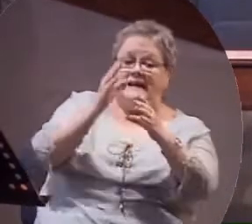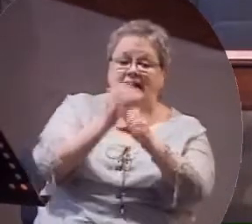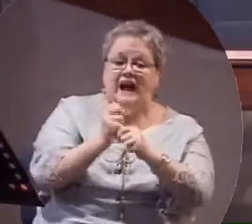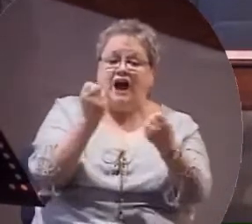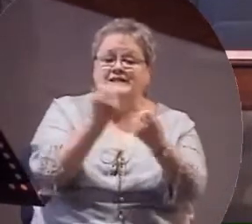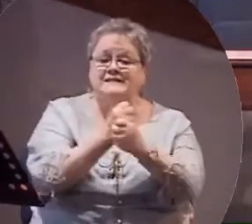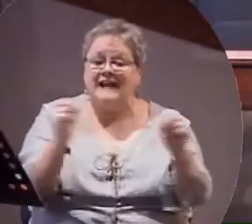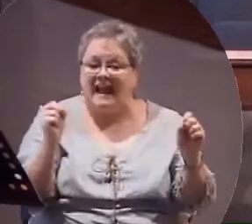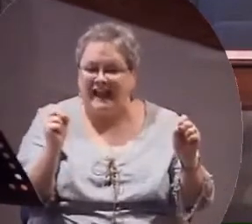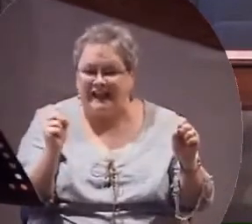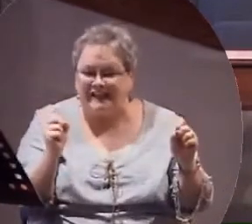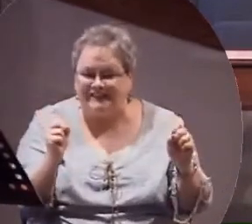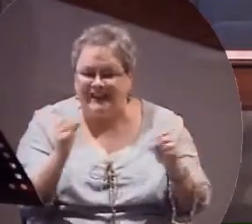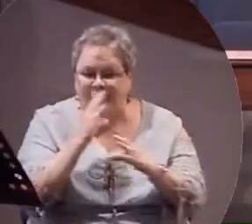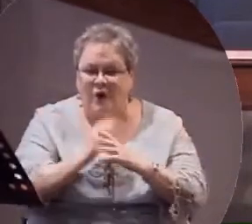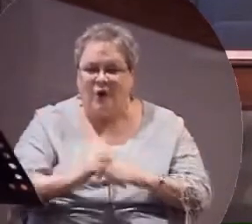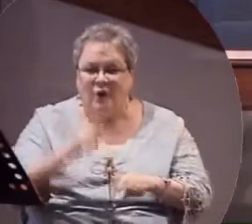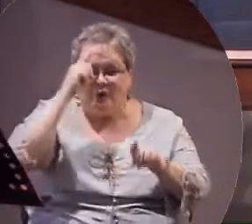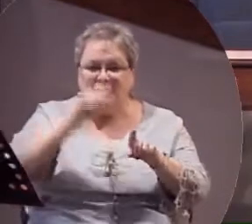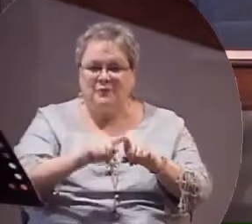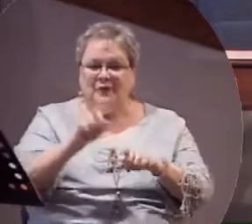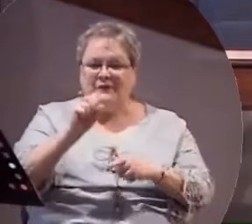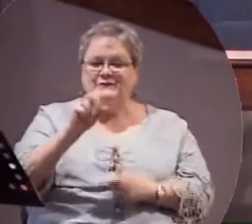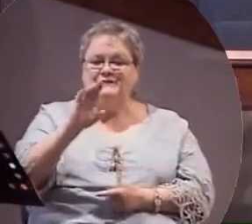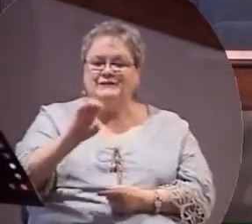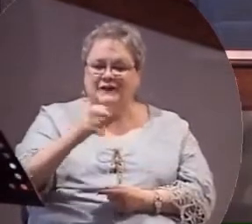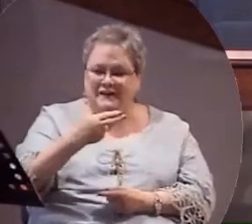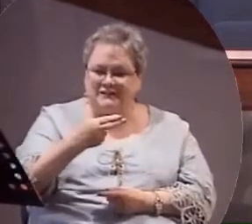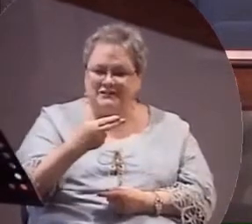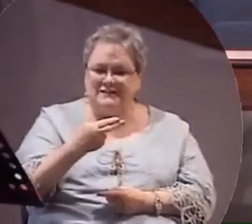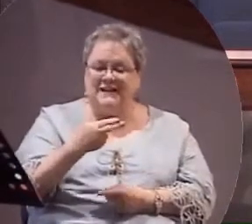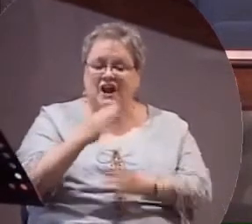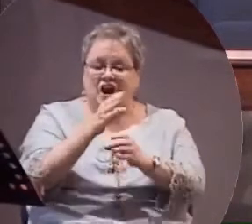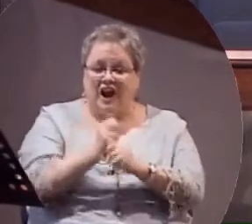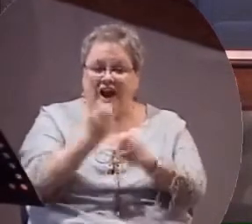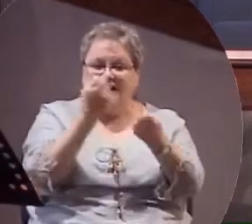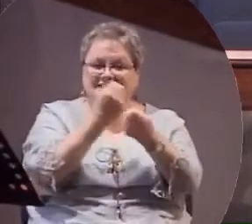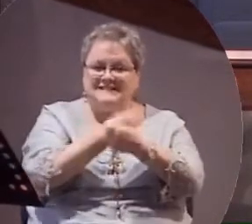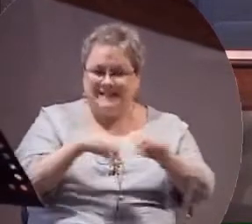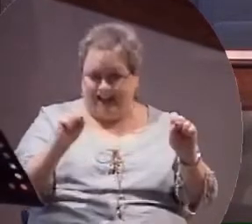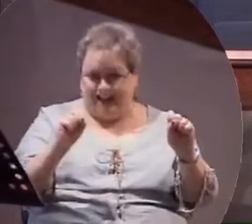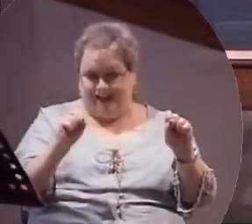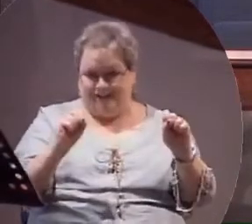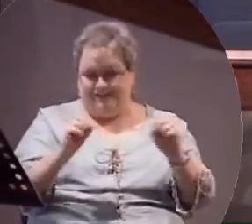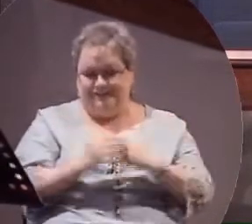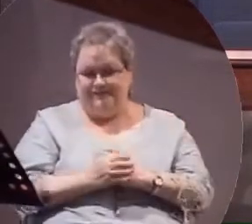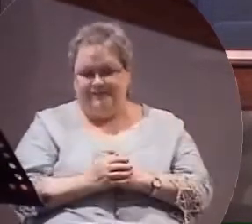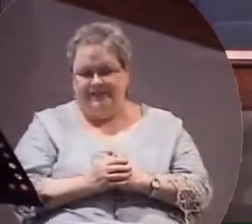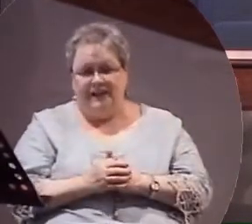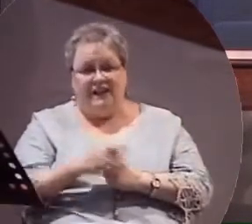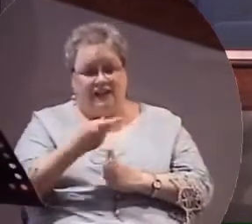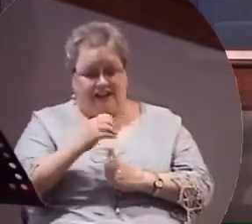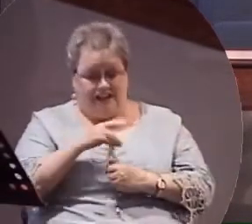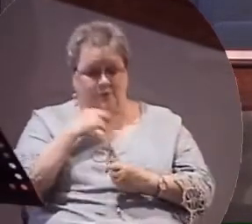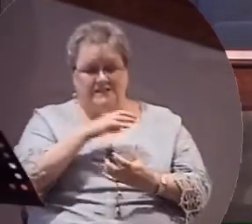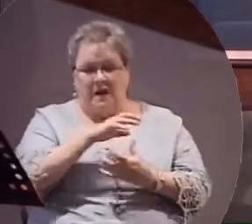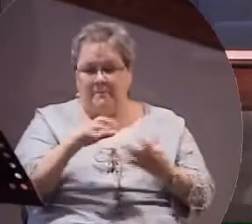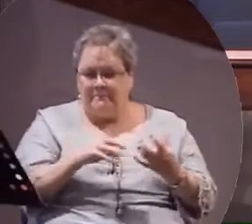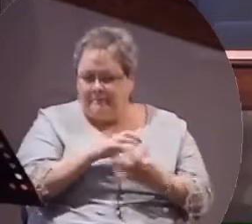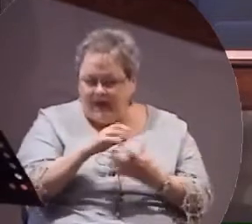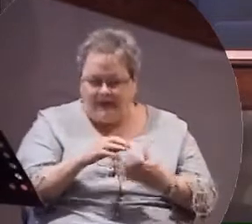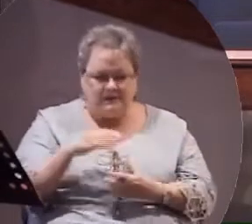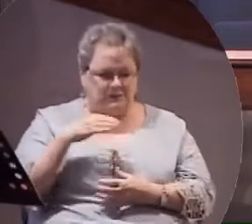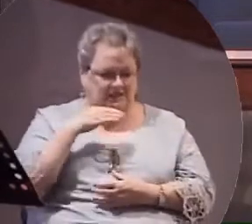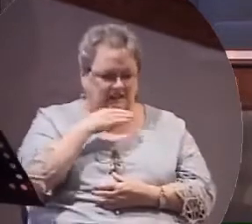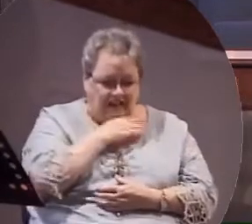saved. Old brother Such got saved. I mean, he was a mess. I mean, he was a